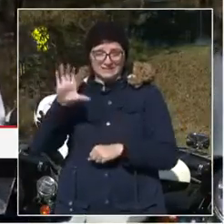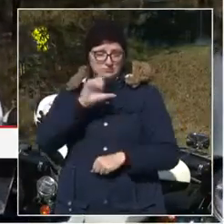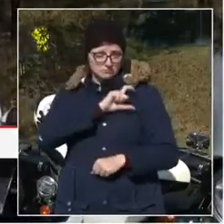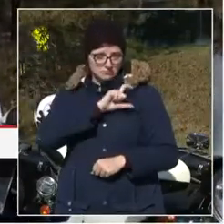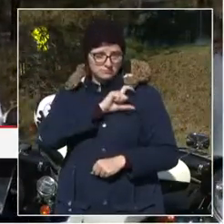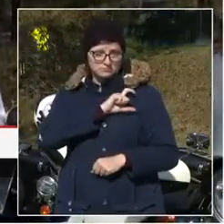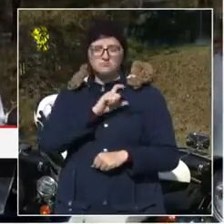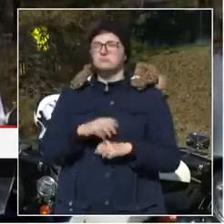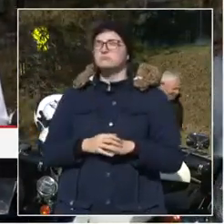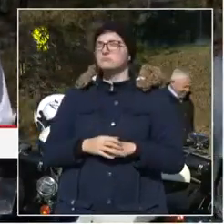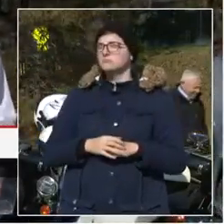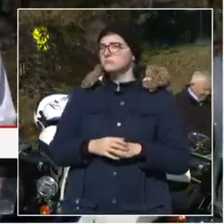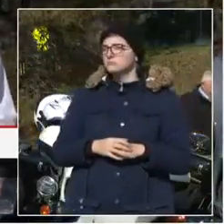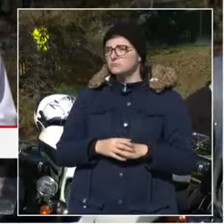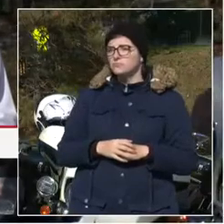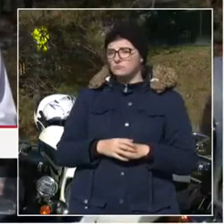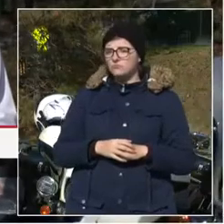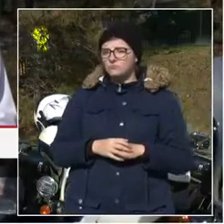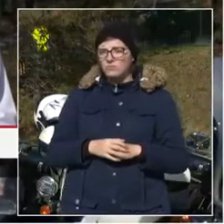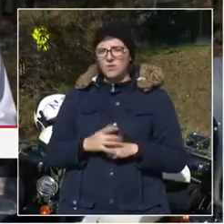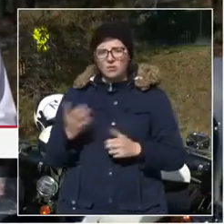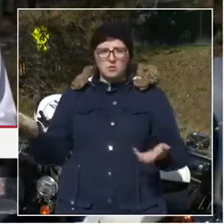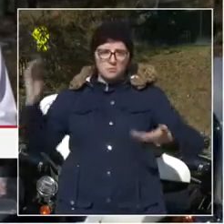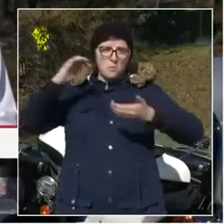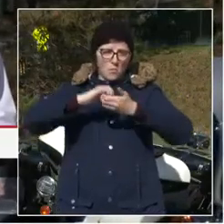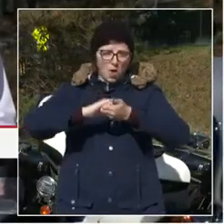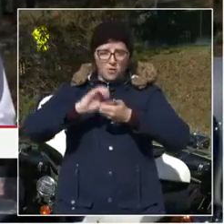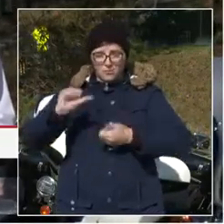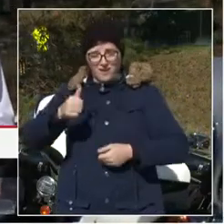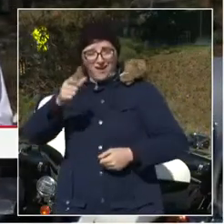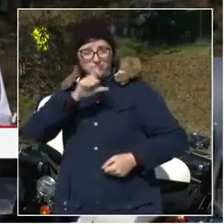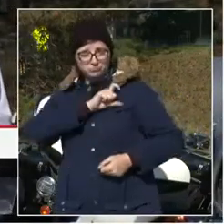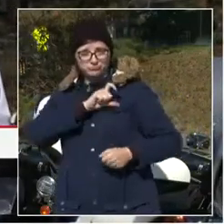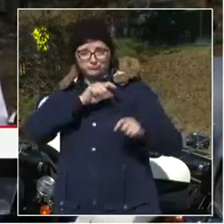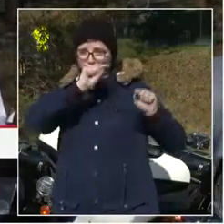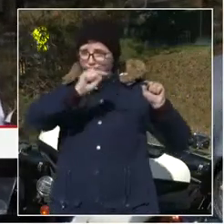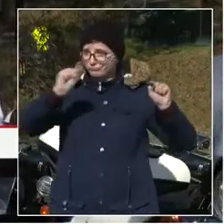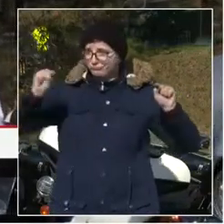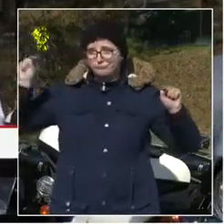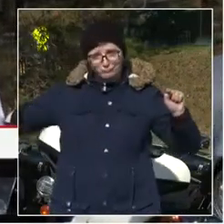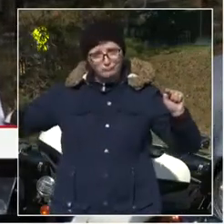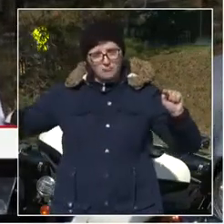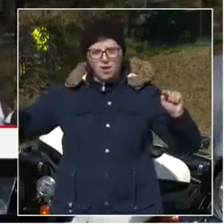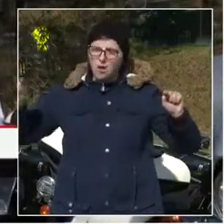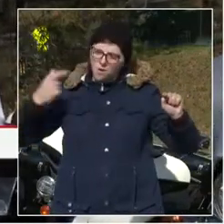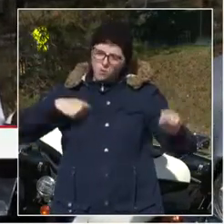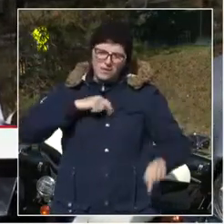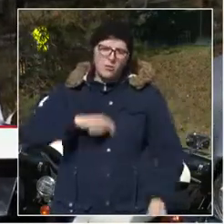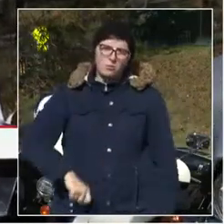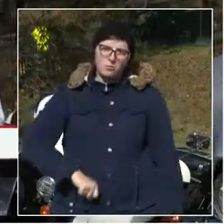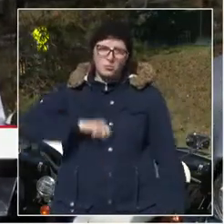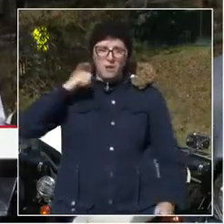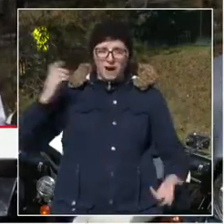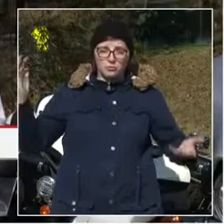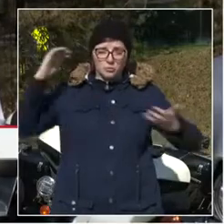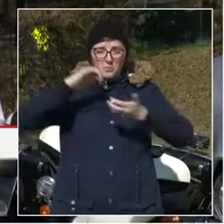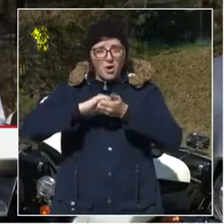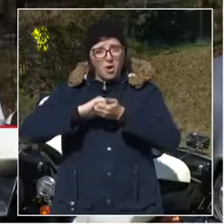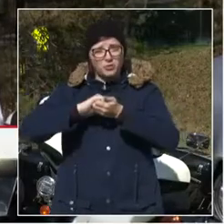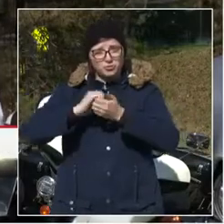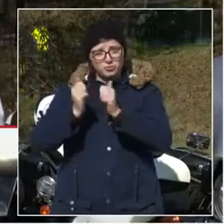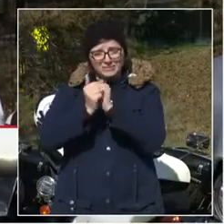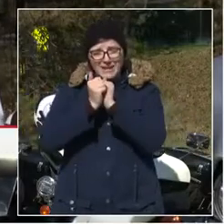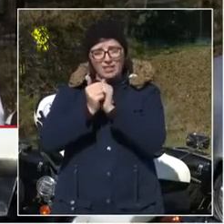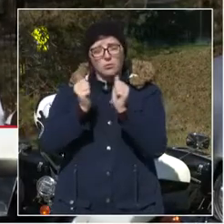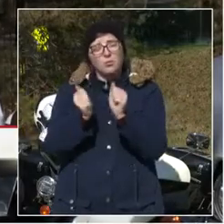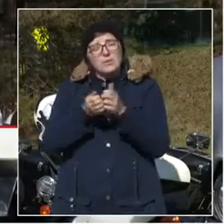law enforcement partners in the area, I'm proud to partner with Safe